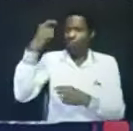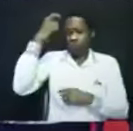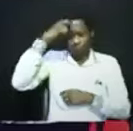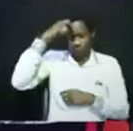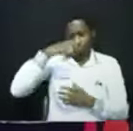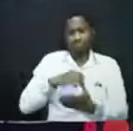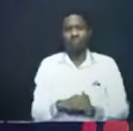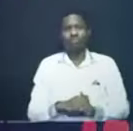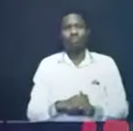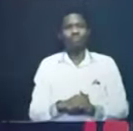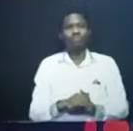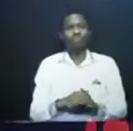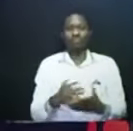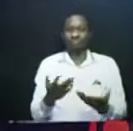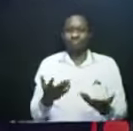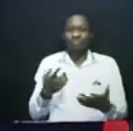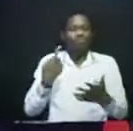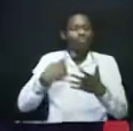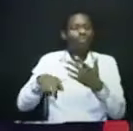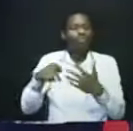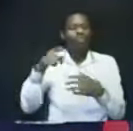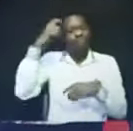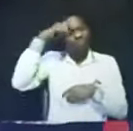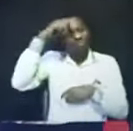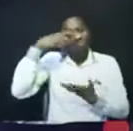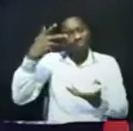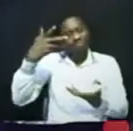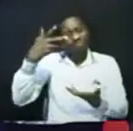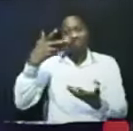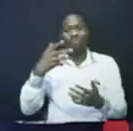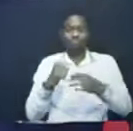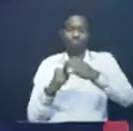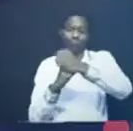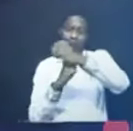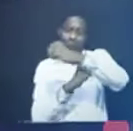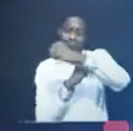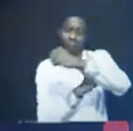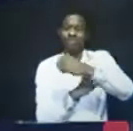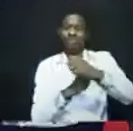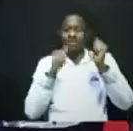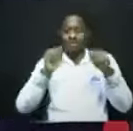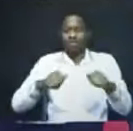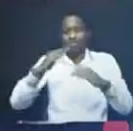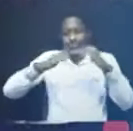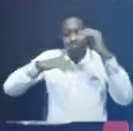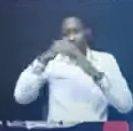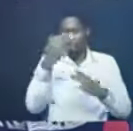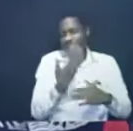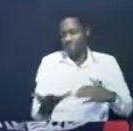said wisdom is the foundation upon which things